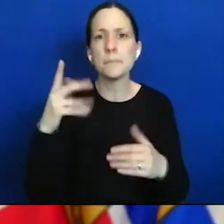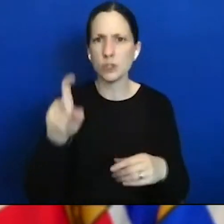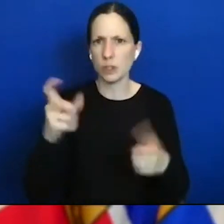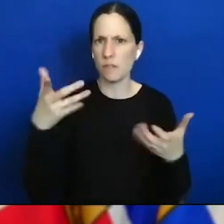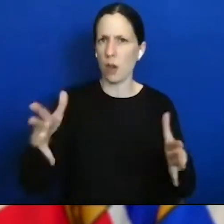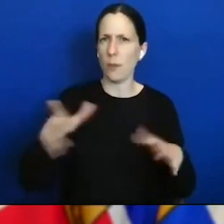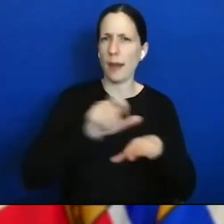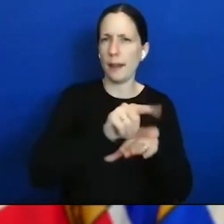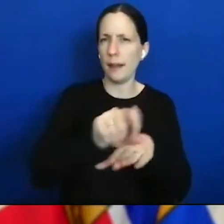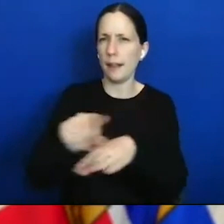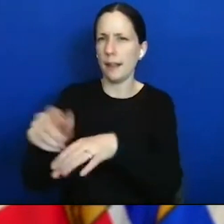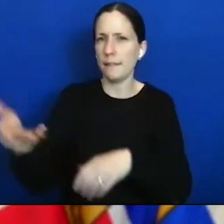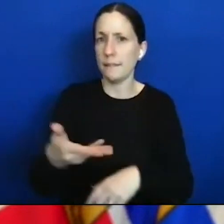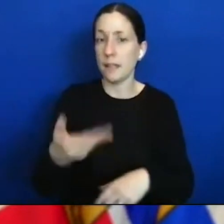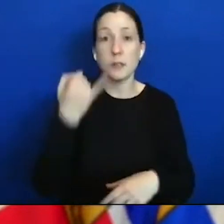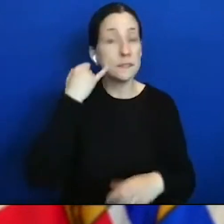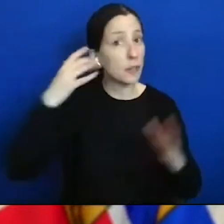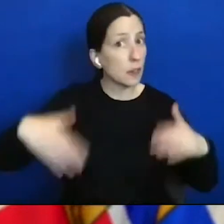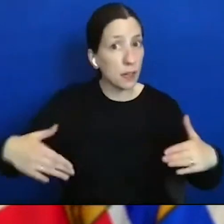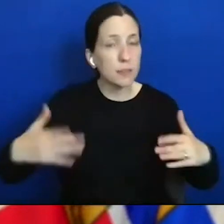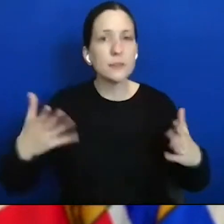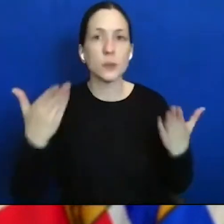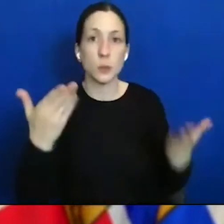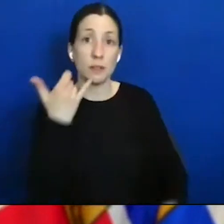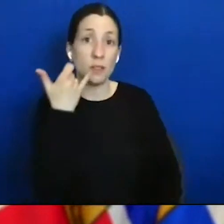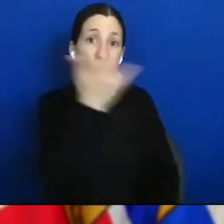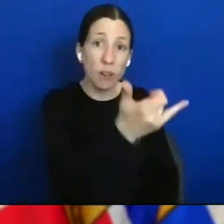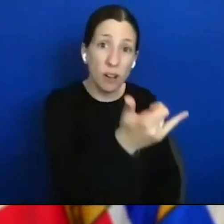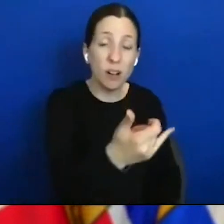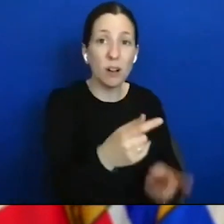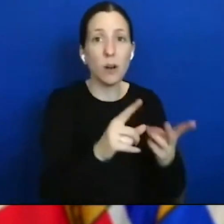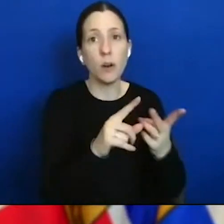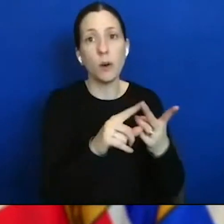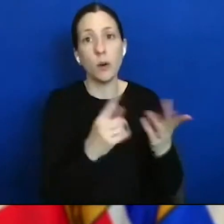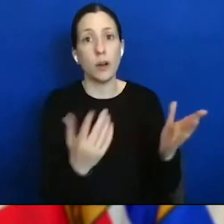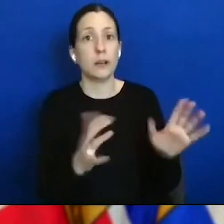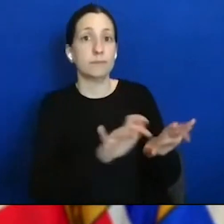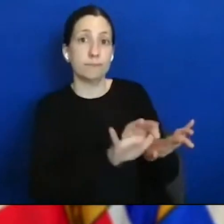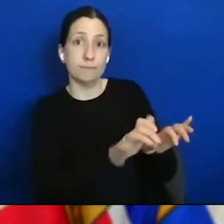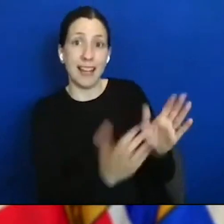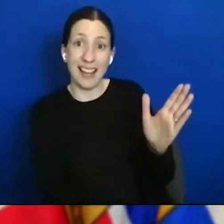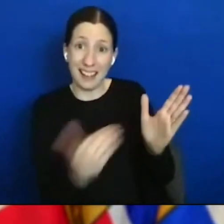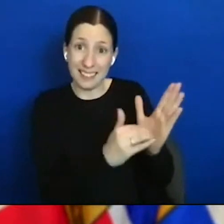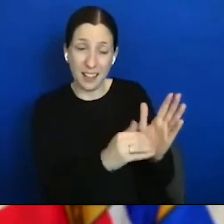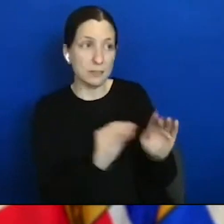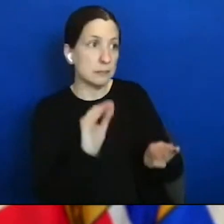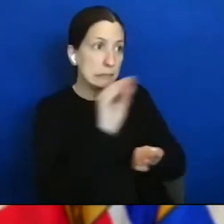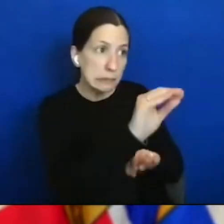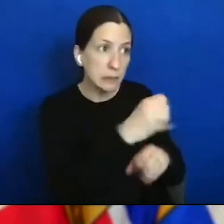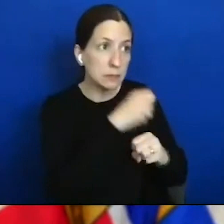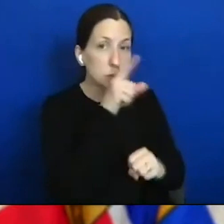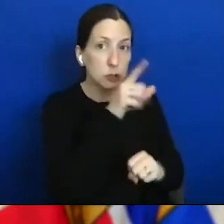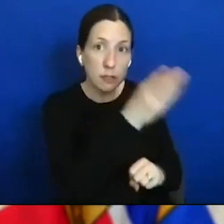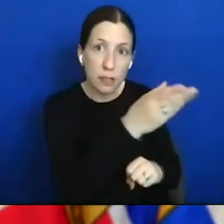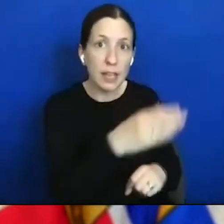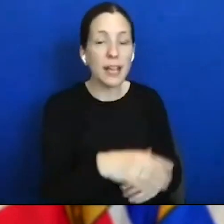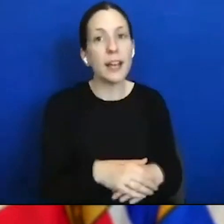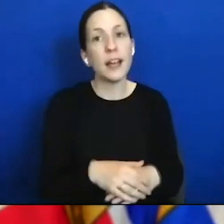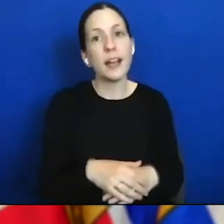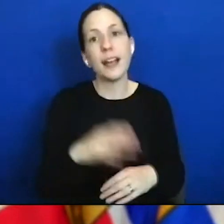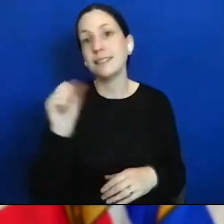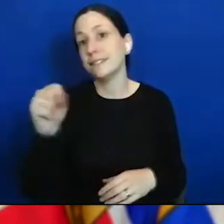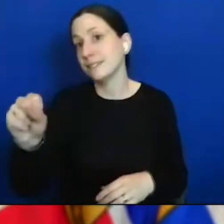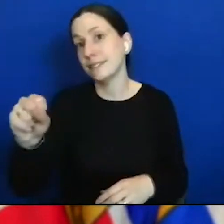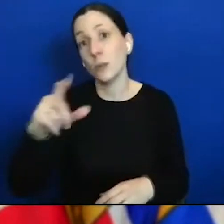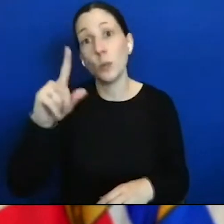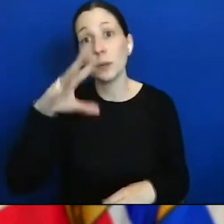by now. So if you haven't, you can call in, you can register again and make sure that it's in there. And yes, it's not